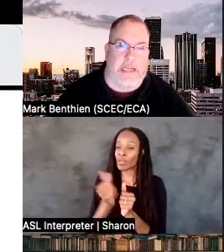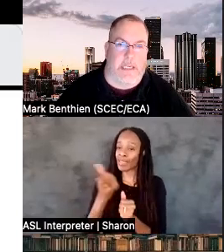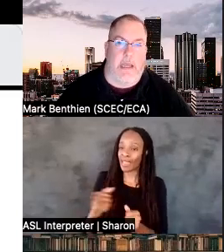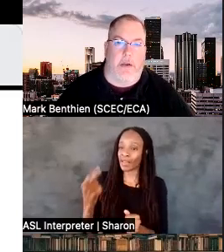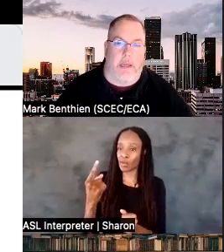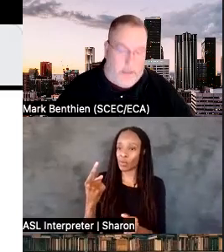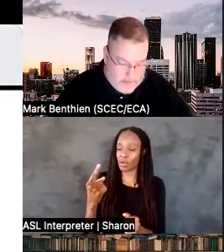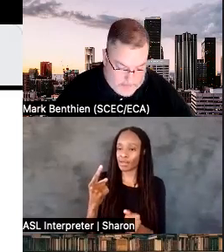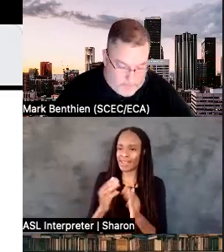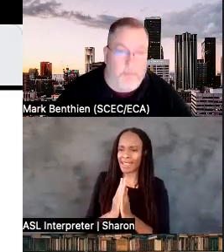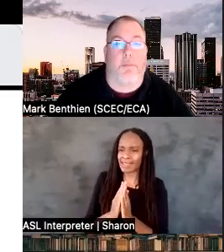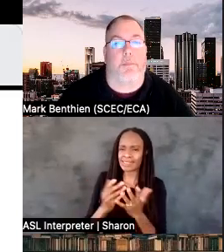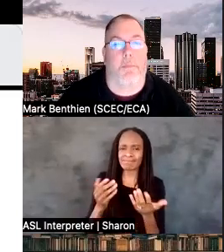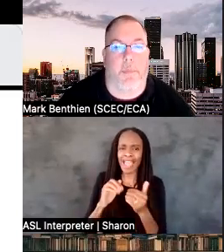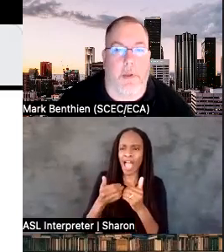is asking, how do I,